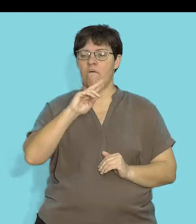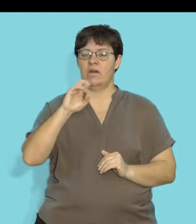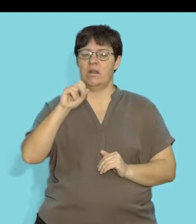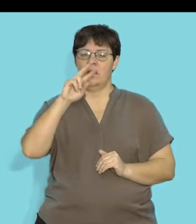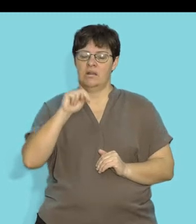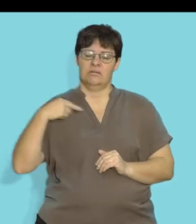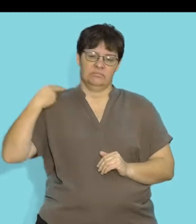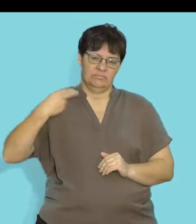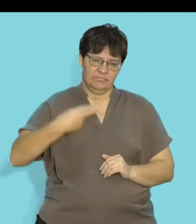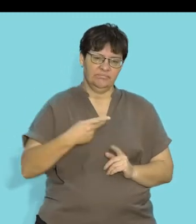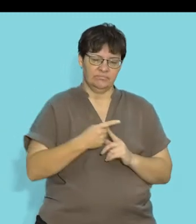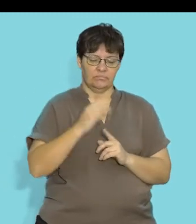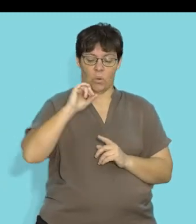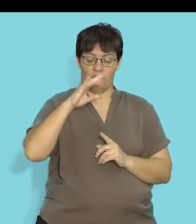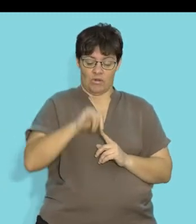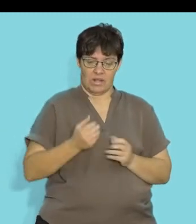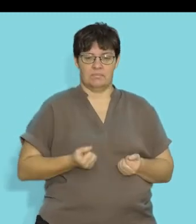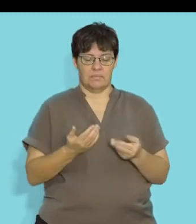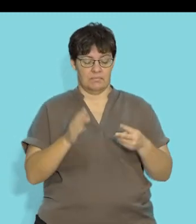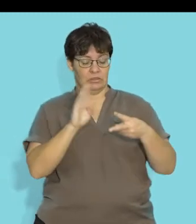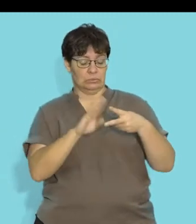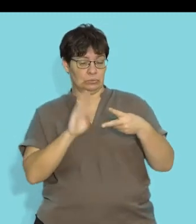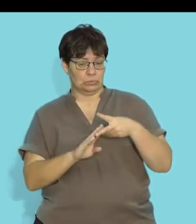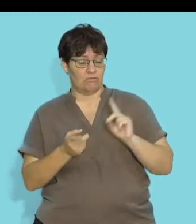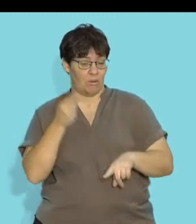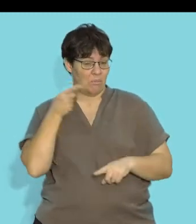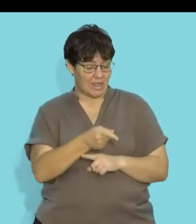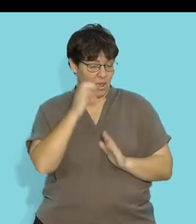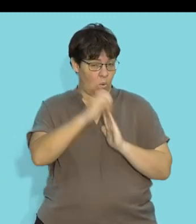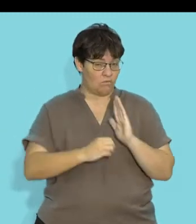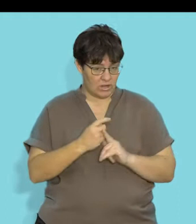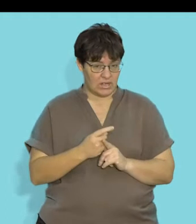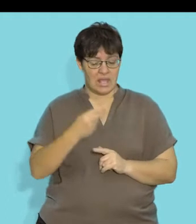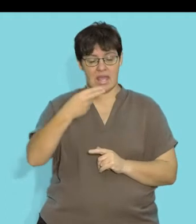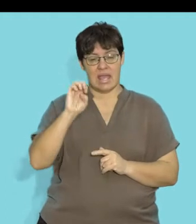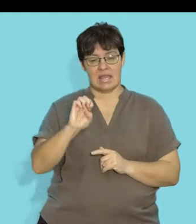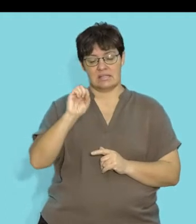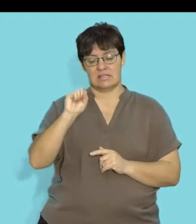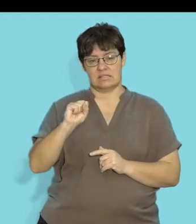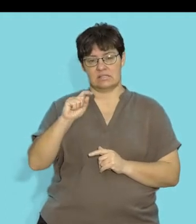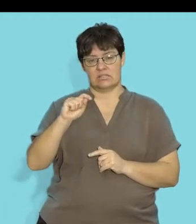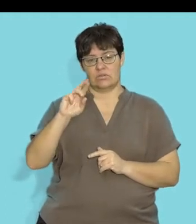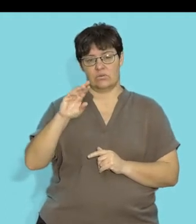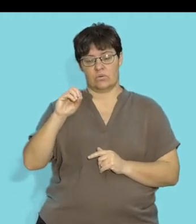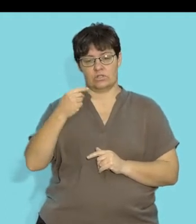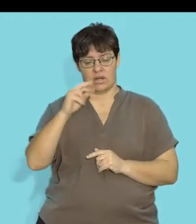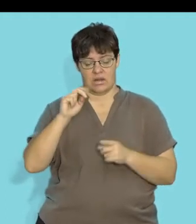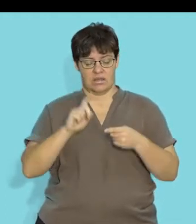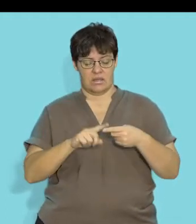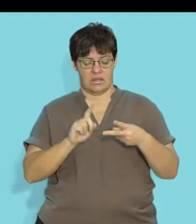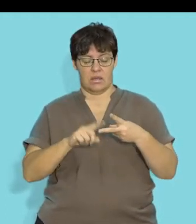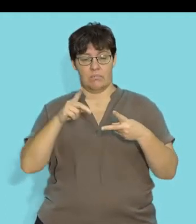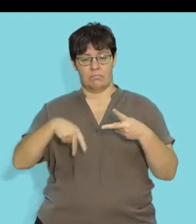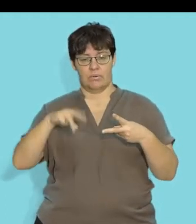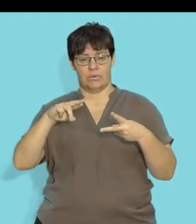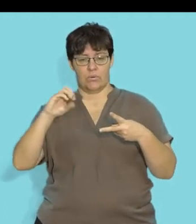hormones. So these are the hormones produced from the ovary. There are two hormones that are produced from the ovary, guys, estrogen and progesterone. So we